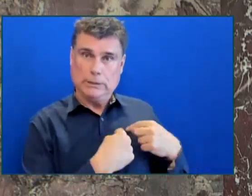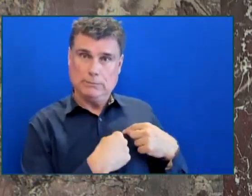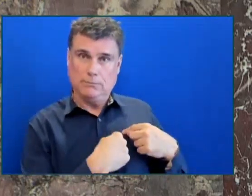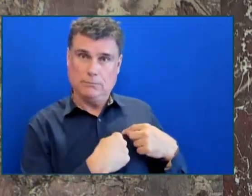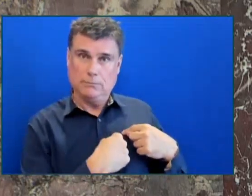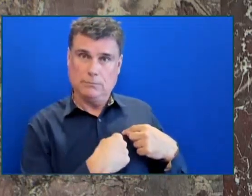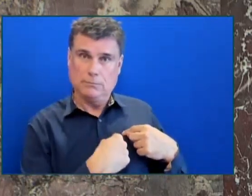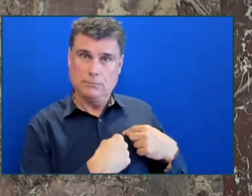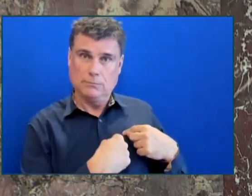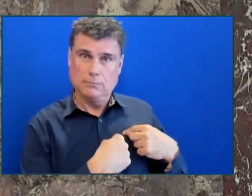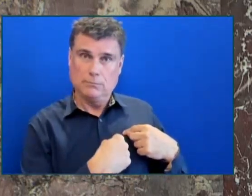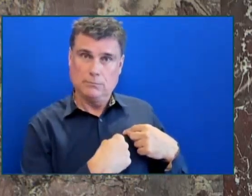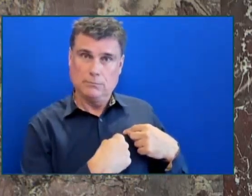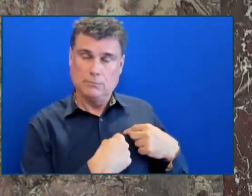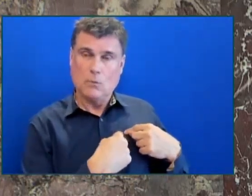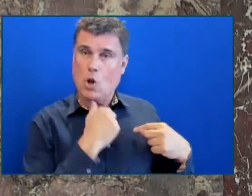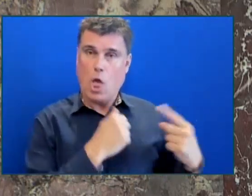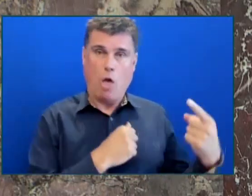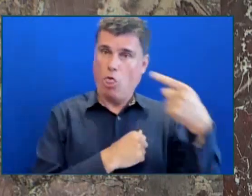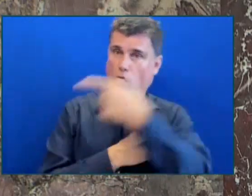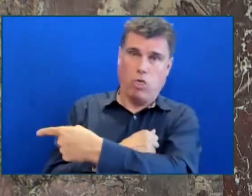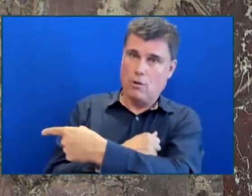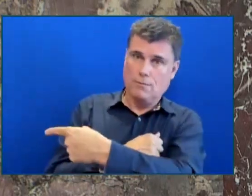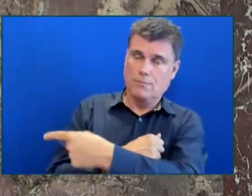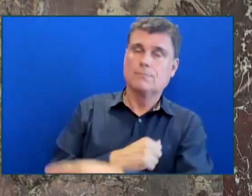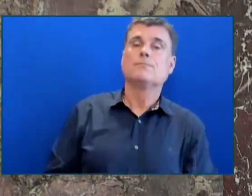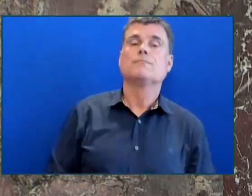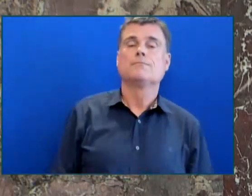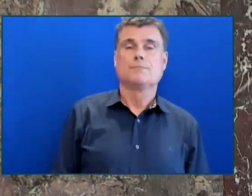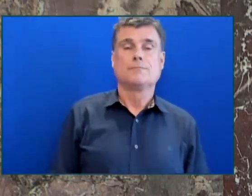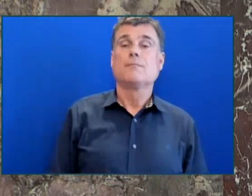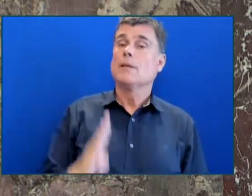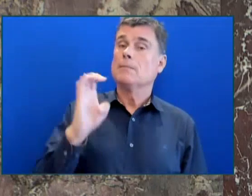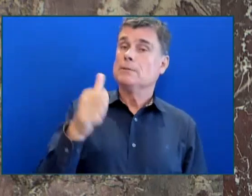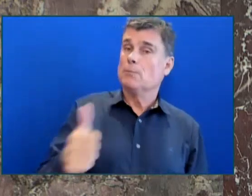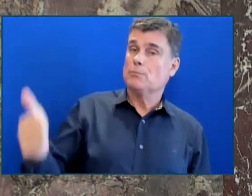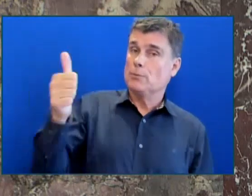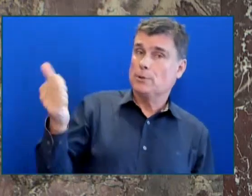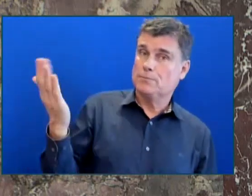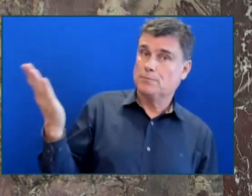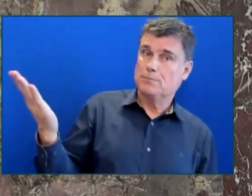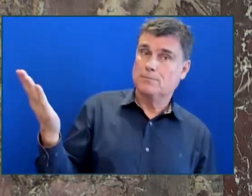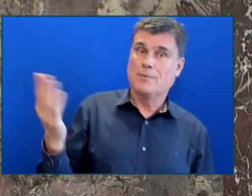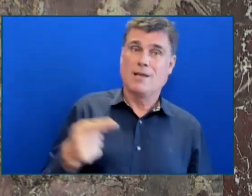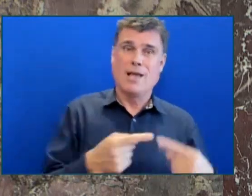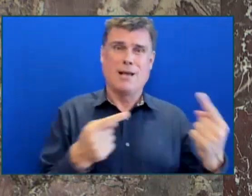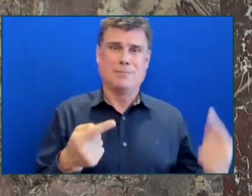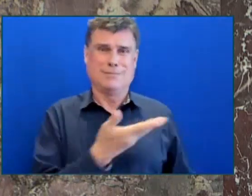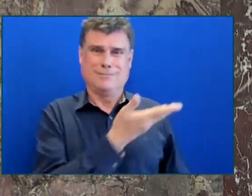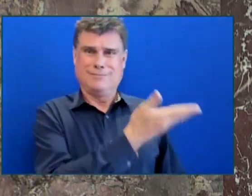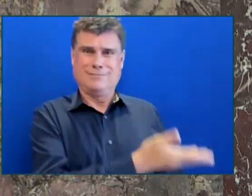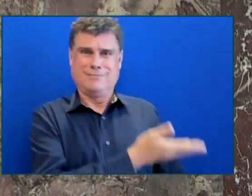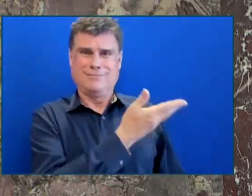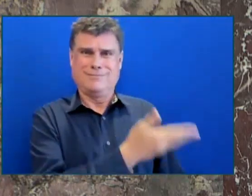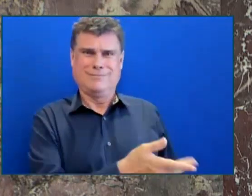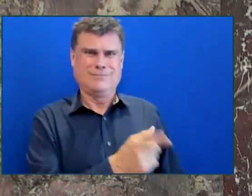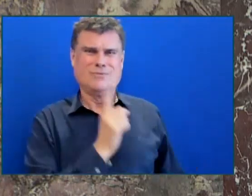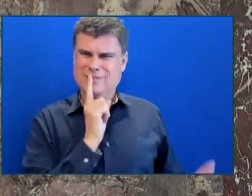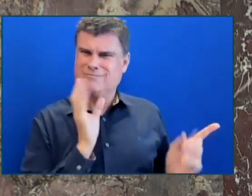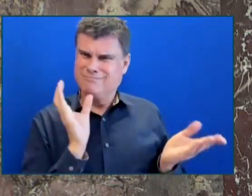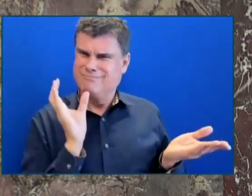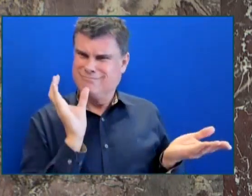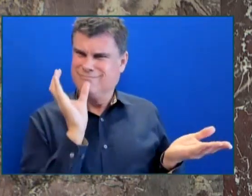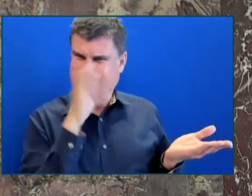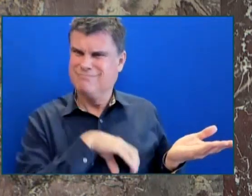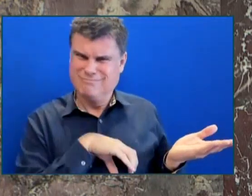part of the Leader of the Opposition's theory is that I received a report from BDO about mismanagement that took